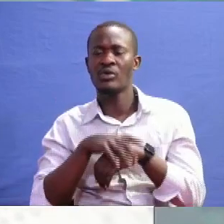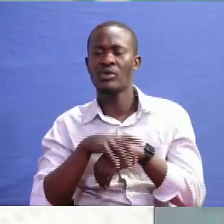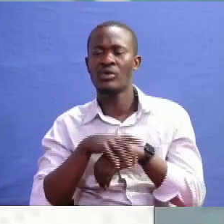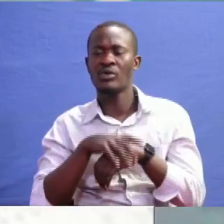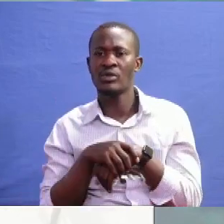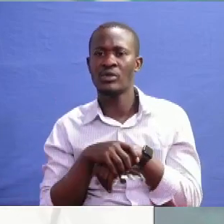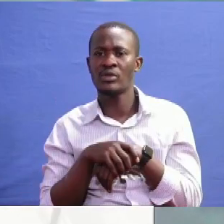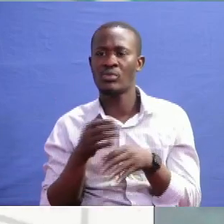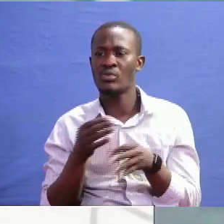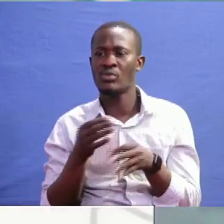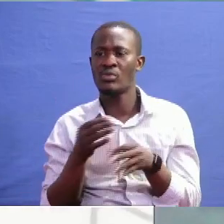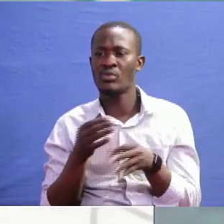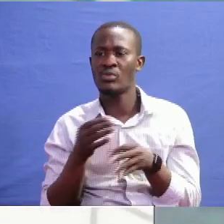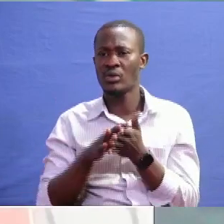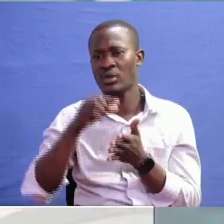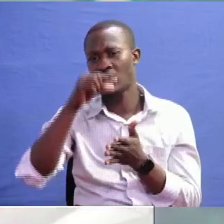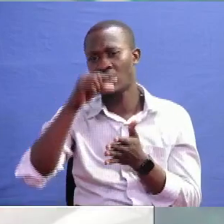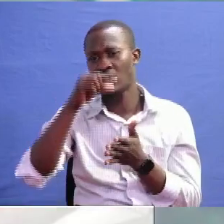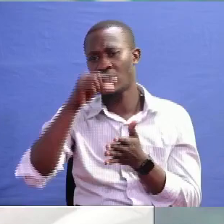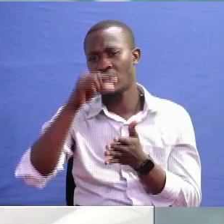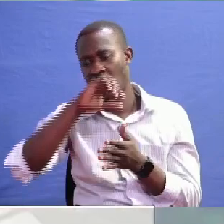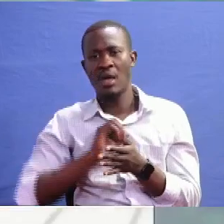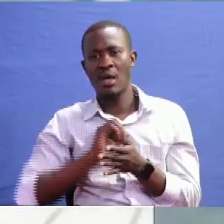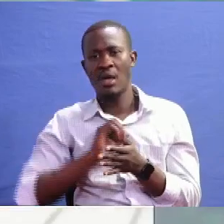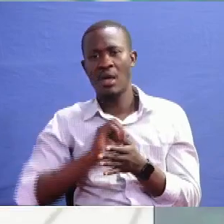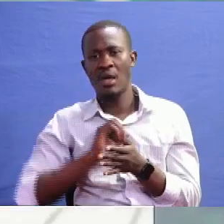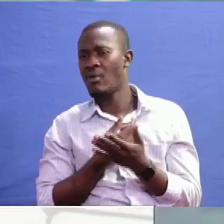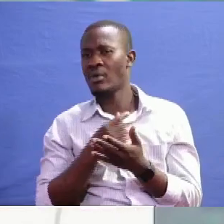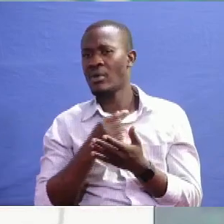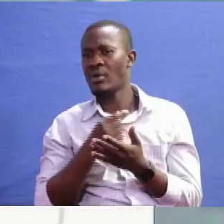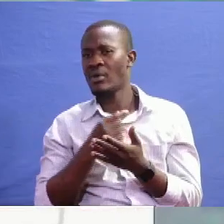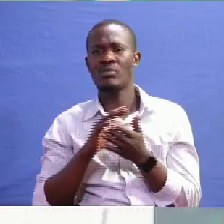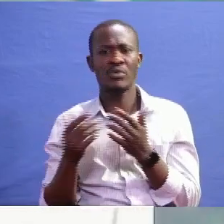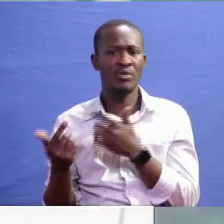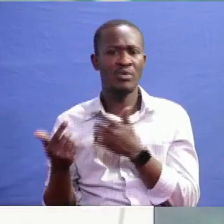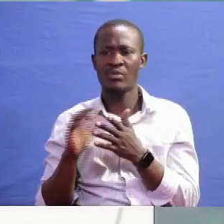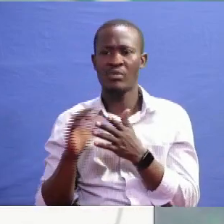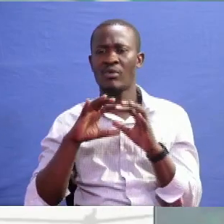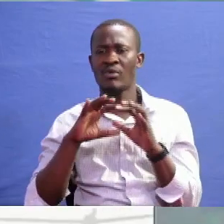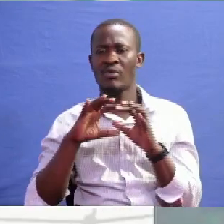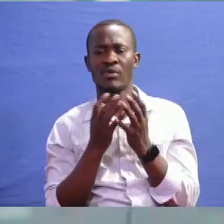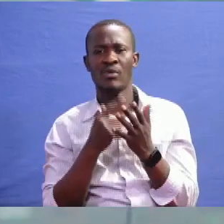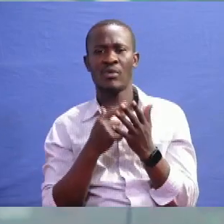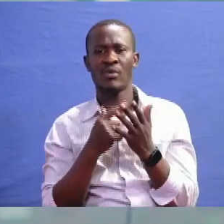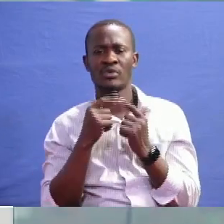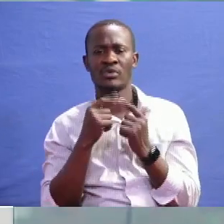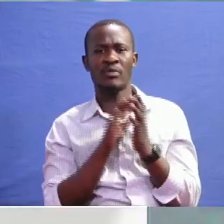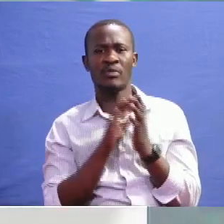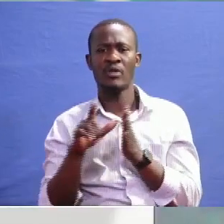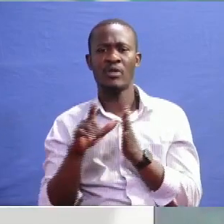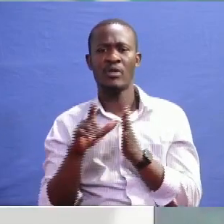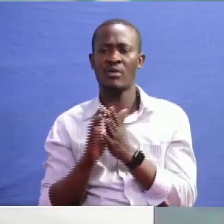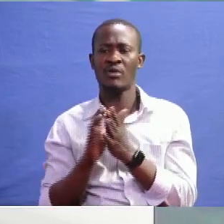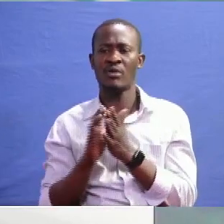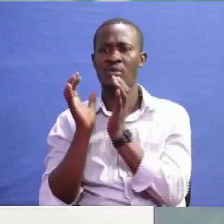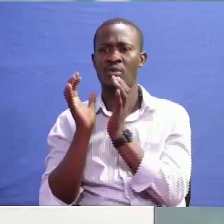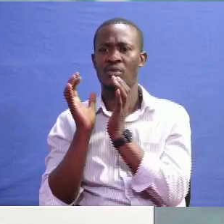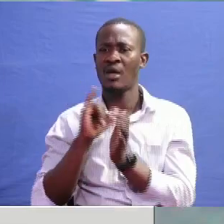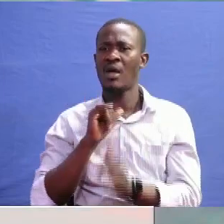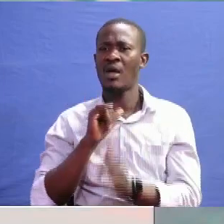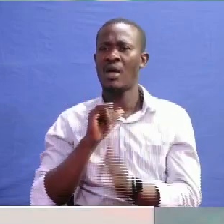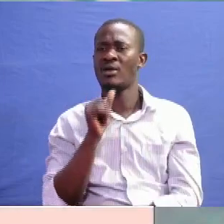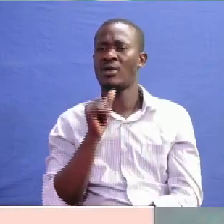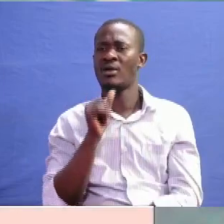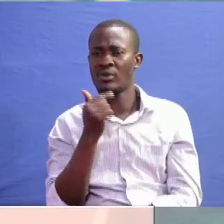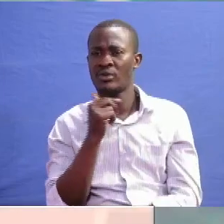graduates, employable graduates. Our graduates will be very competitive all over the world. Now, when you talk about the loan burden, I do not want